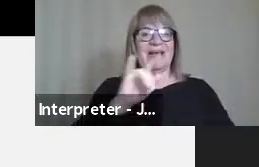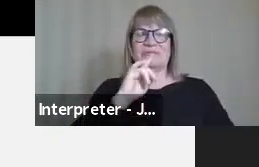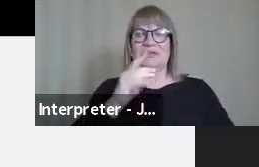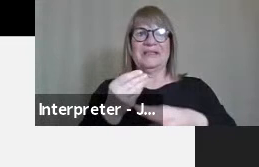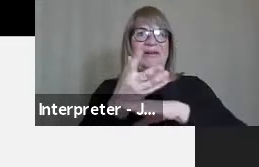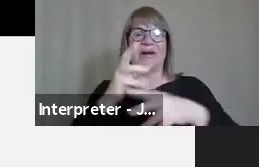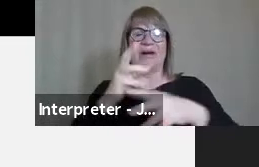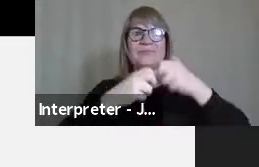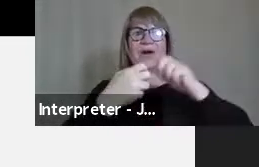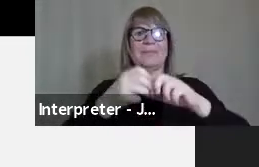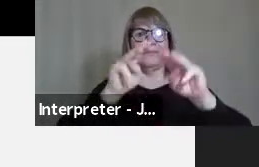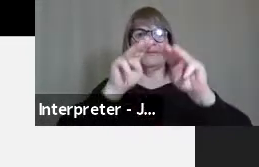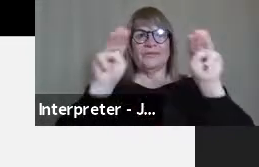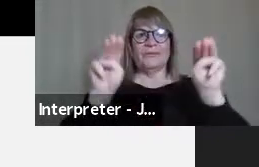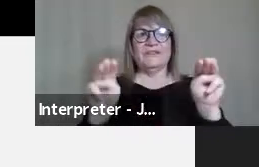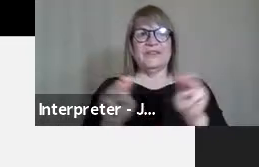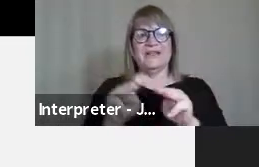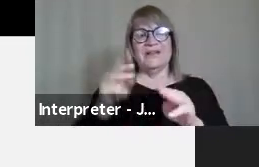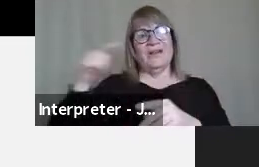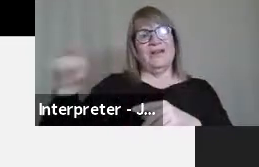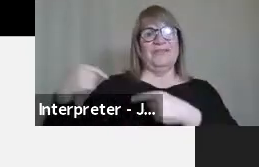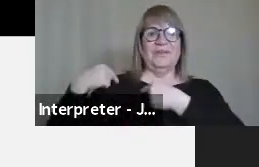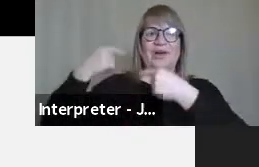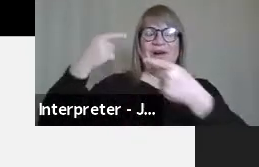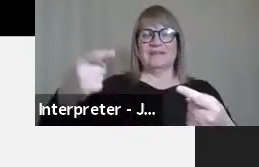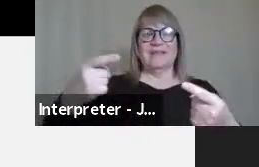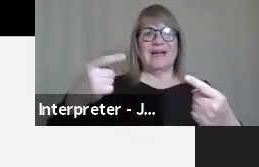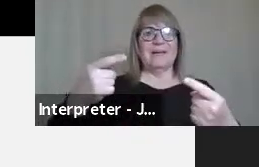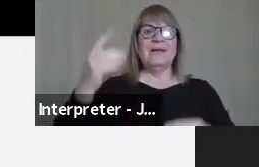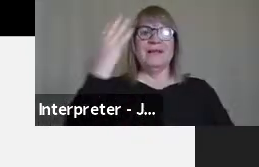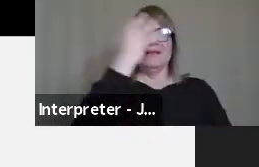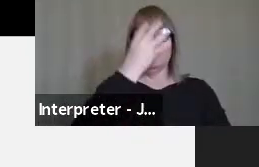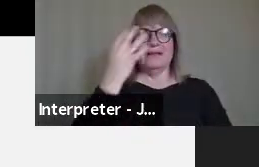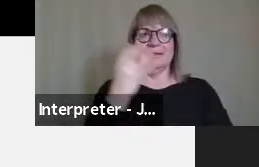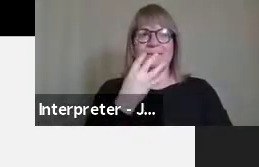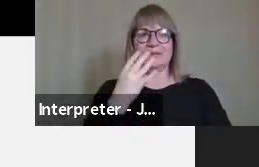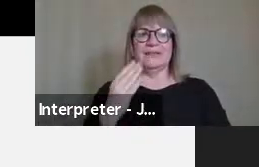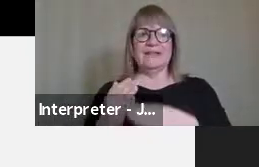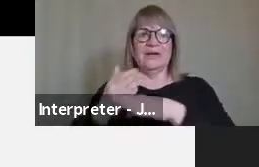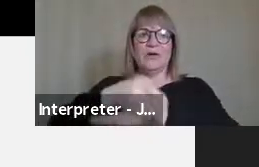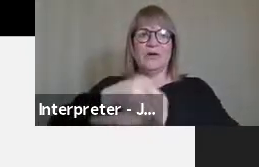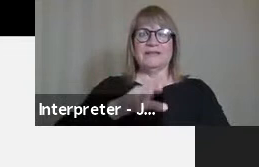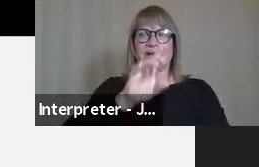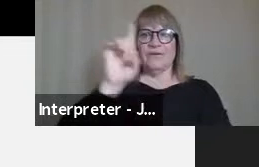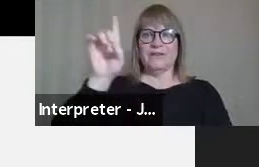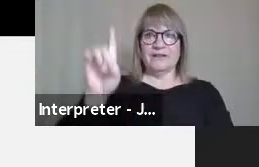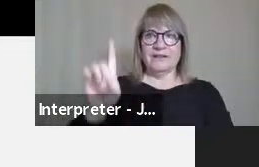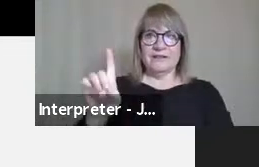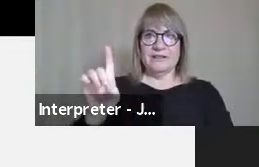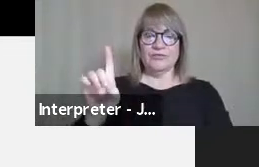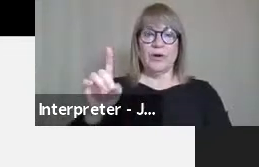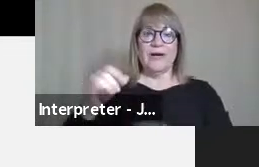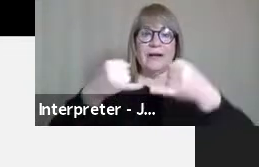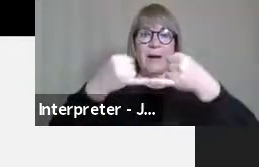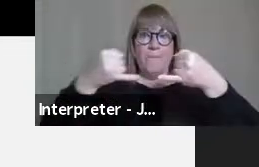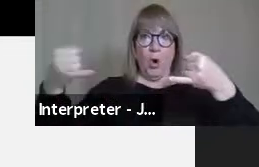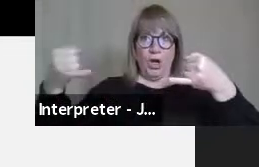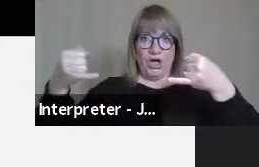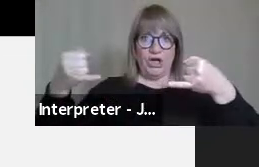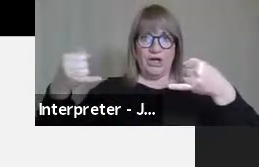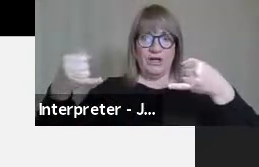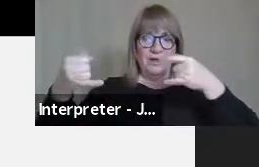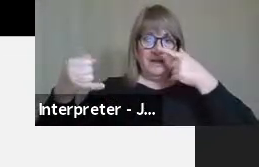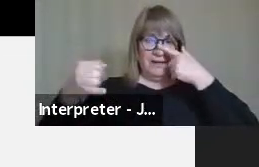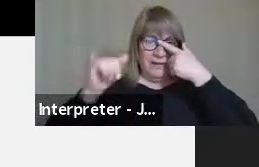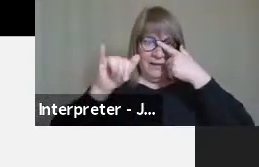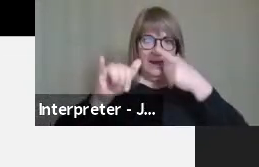significant period the the immigration coming in over the detroit windsor border was more um prevalent